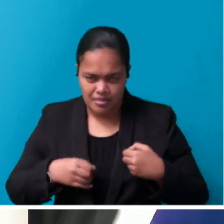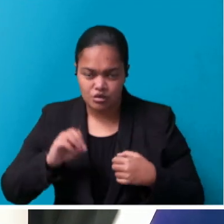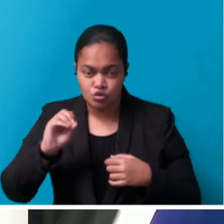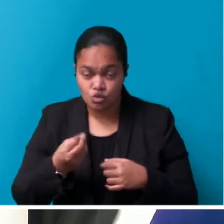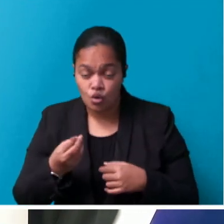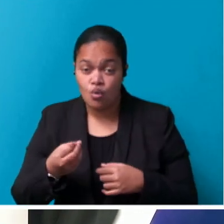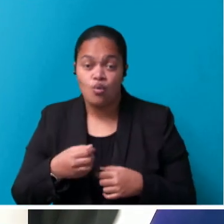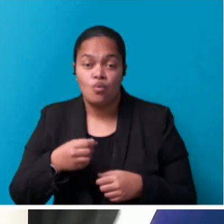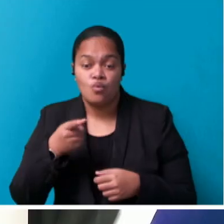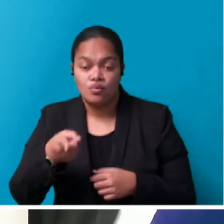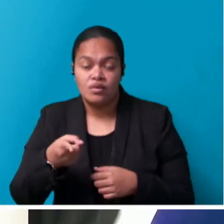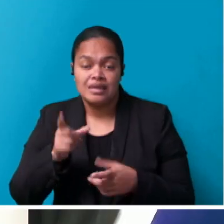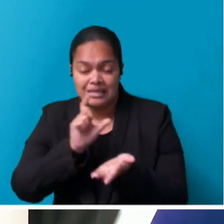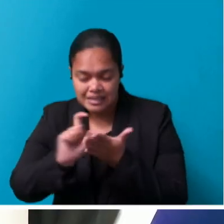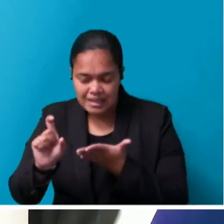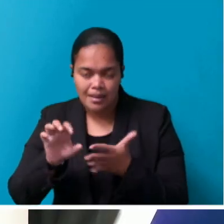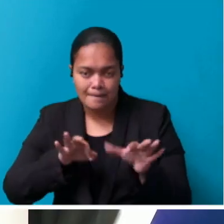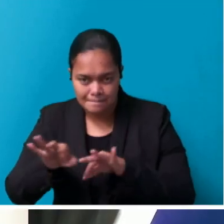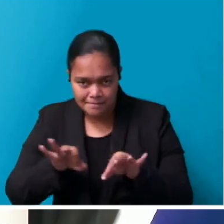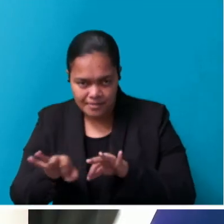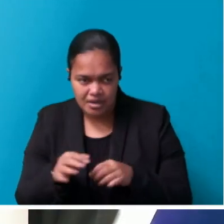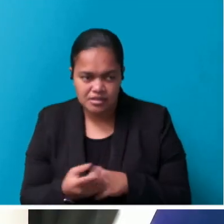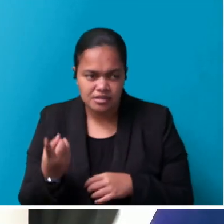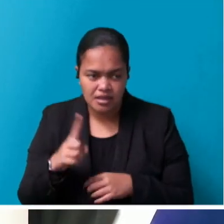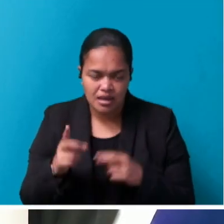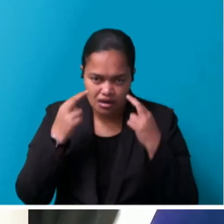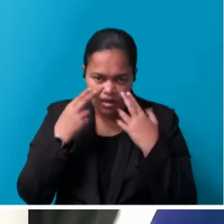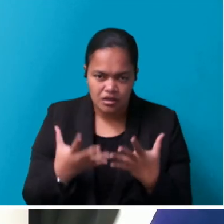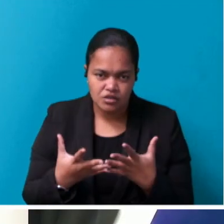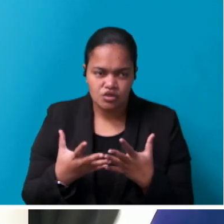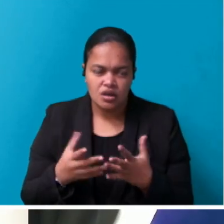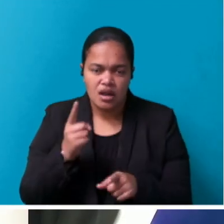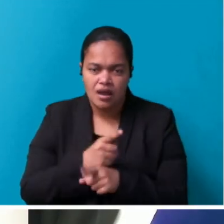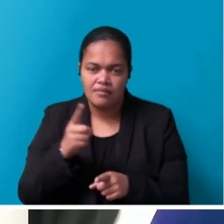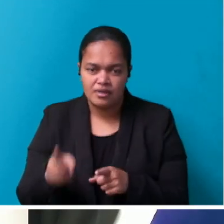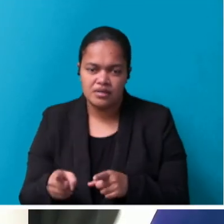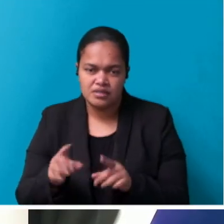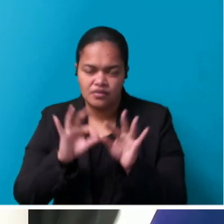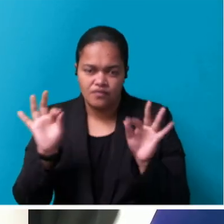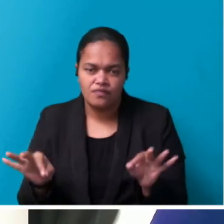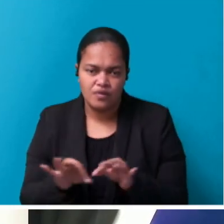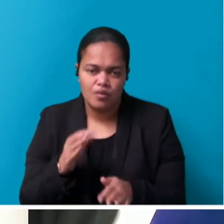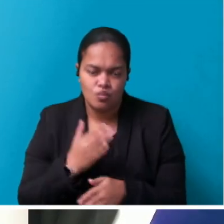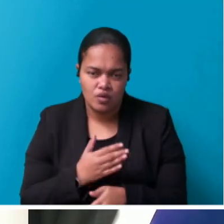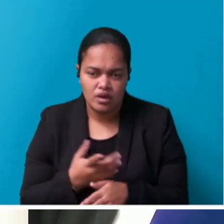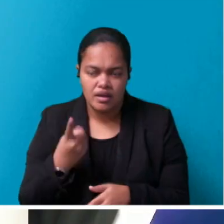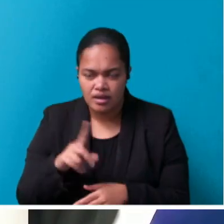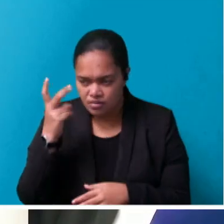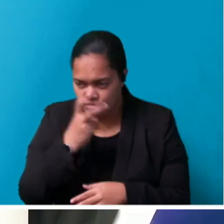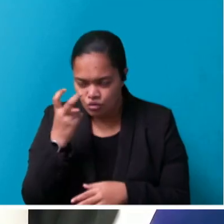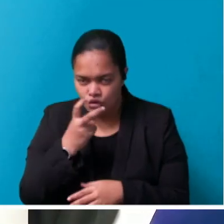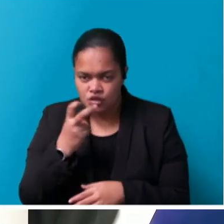accompanied by clear implementation plans, an actual robust governance framework, and monitoring and